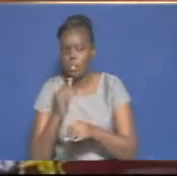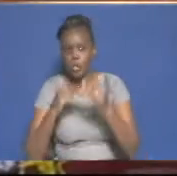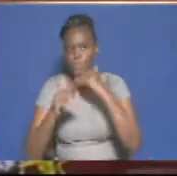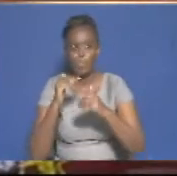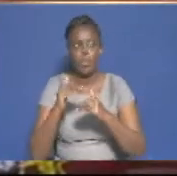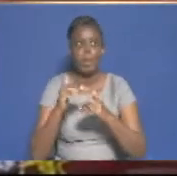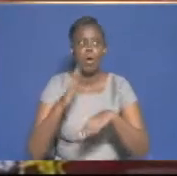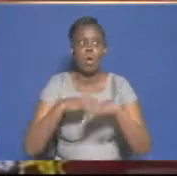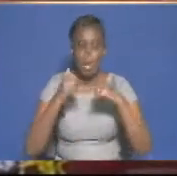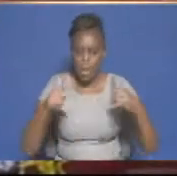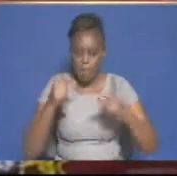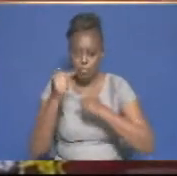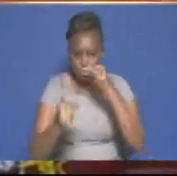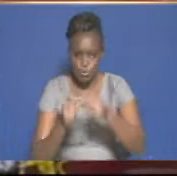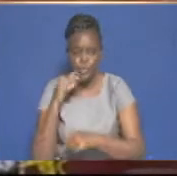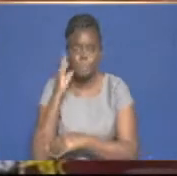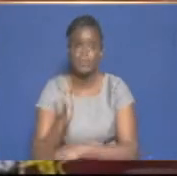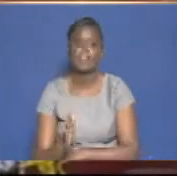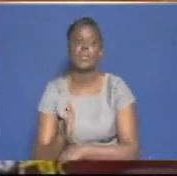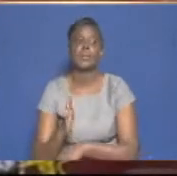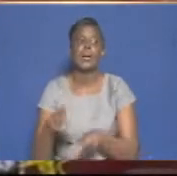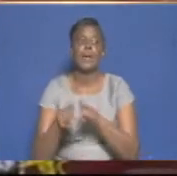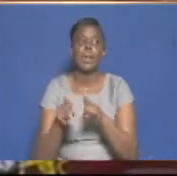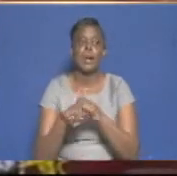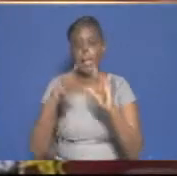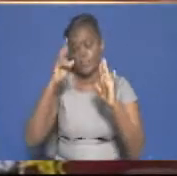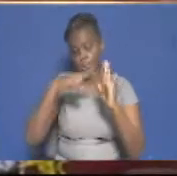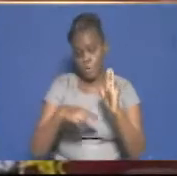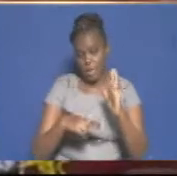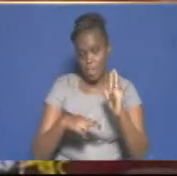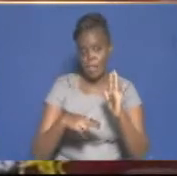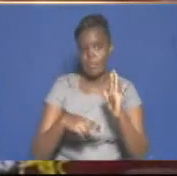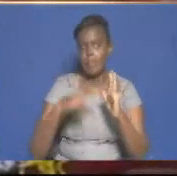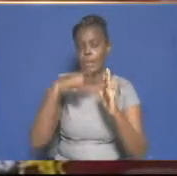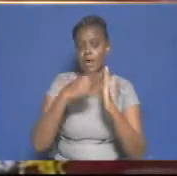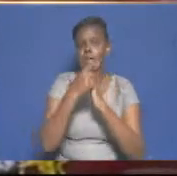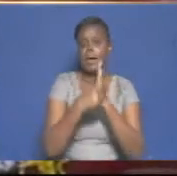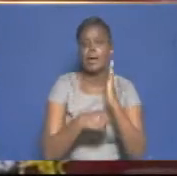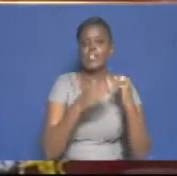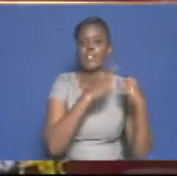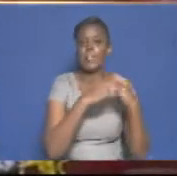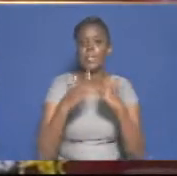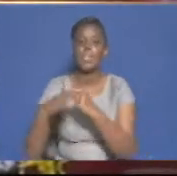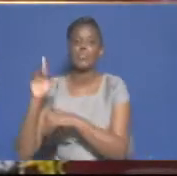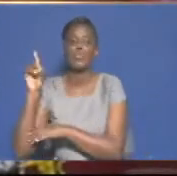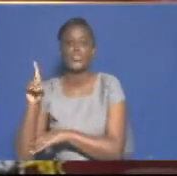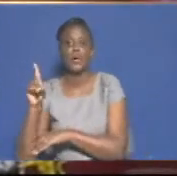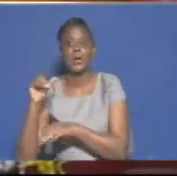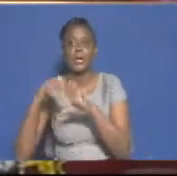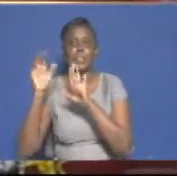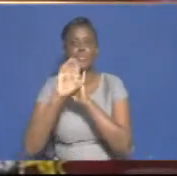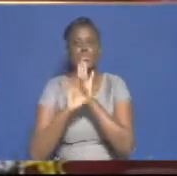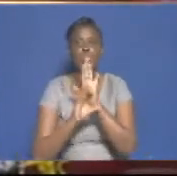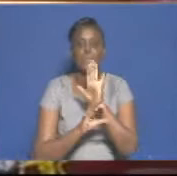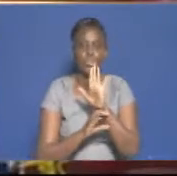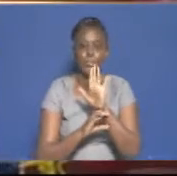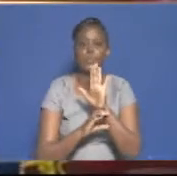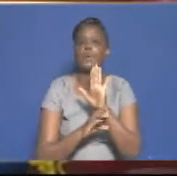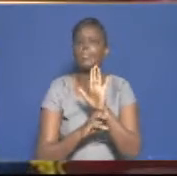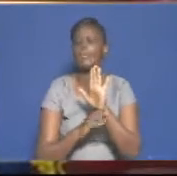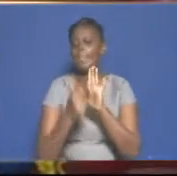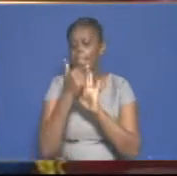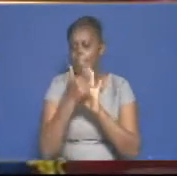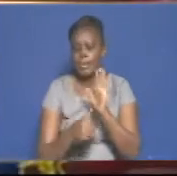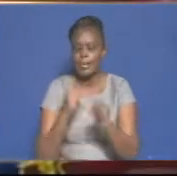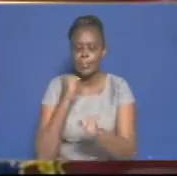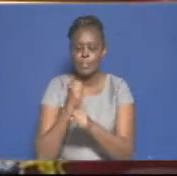are online. So, Mr. Speaker, as you rightly read Article 99, Sub-Article 1 of the Constitution, it is a function